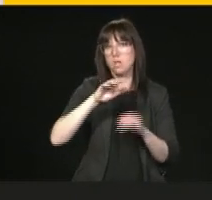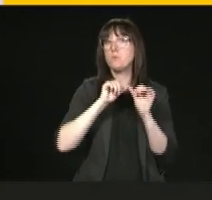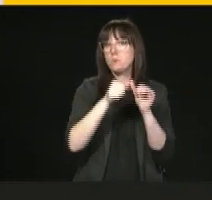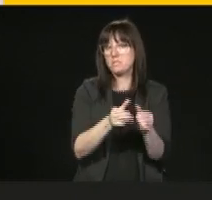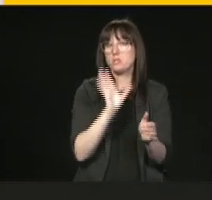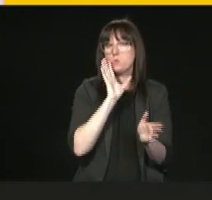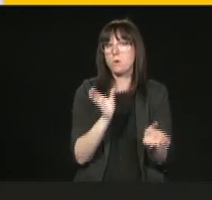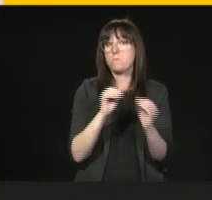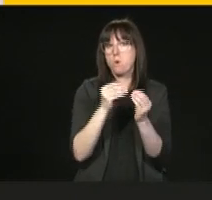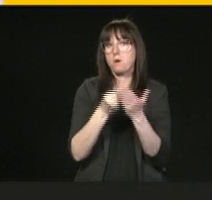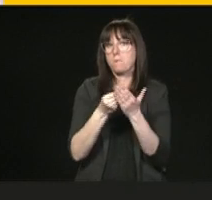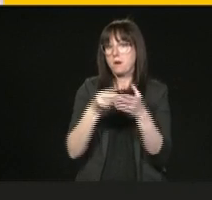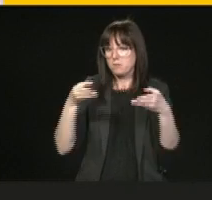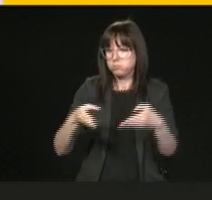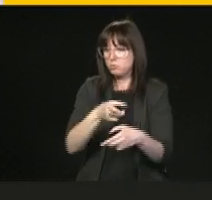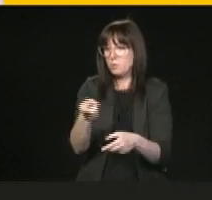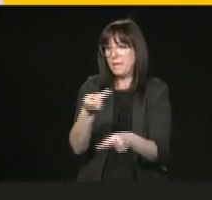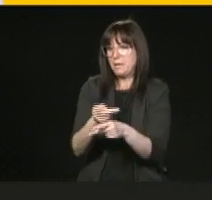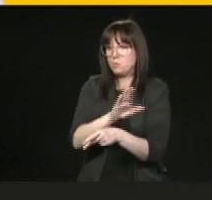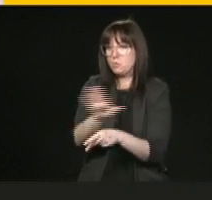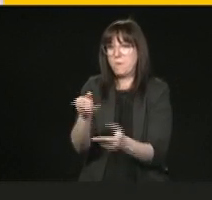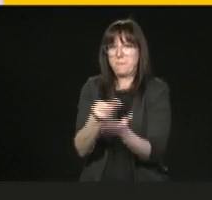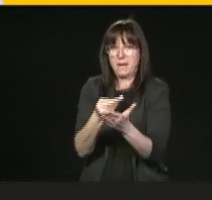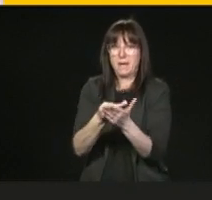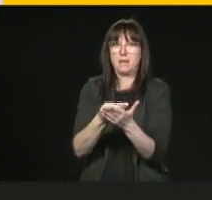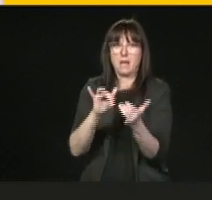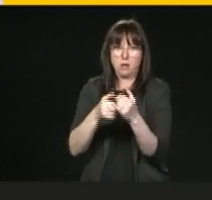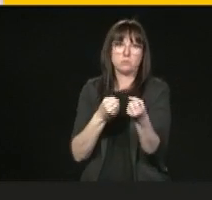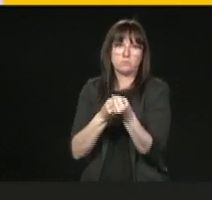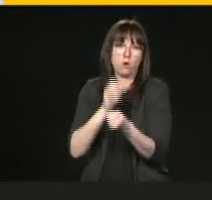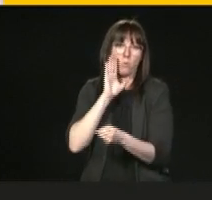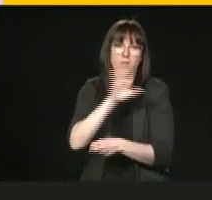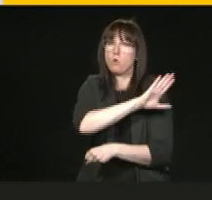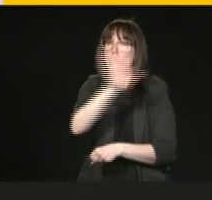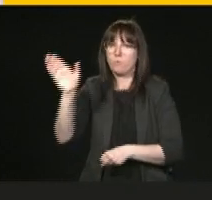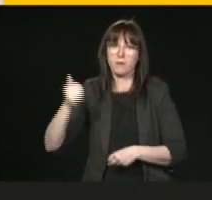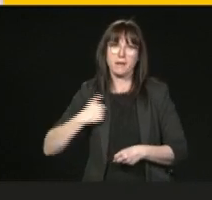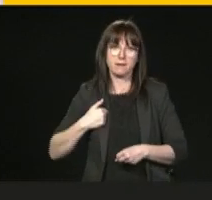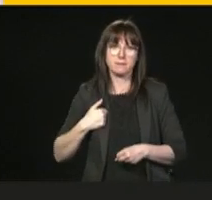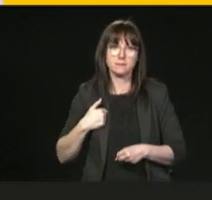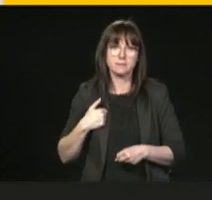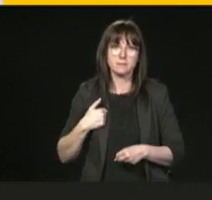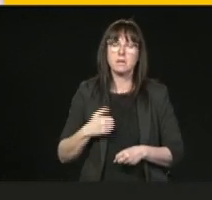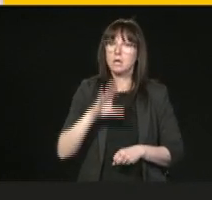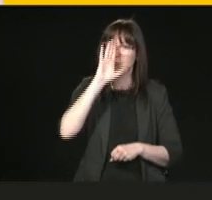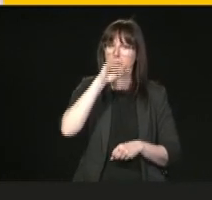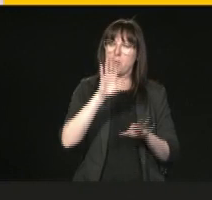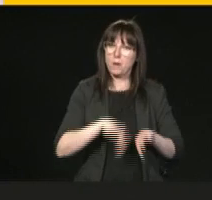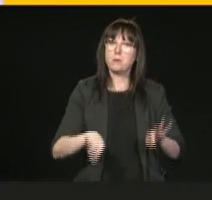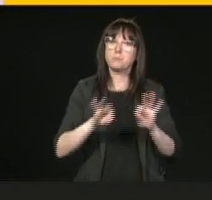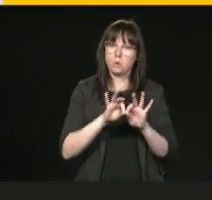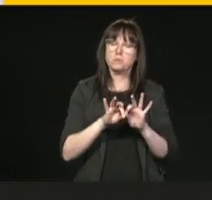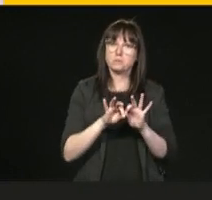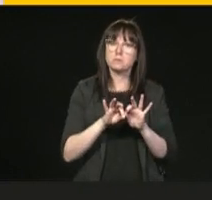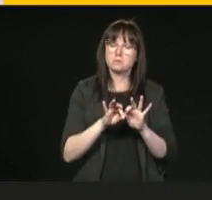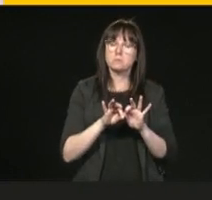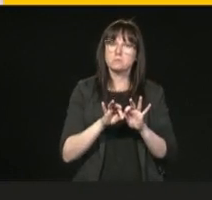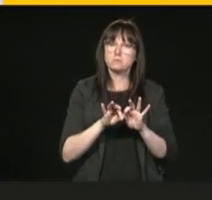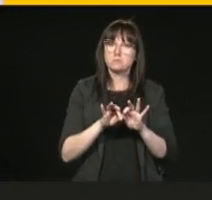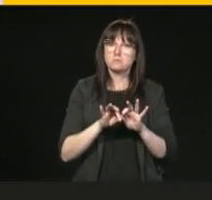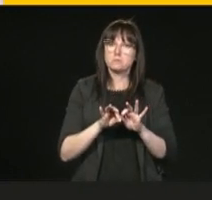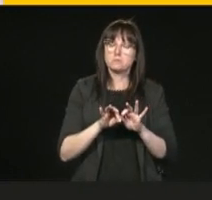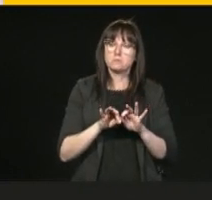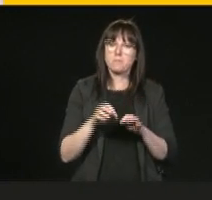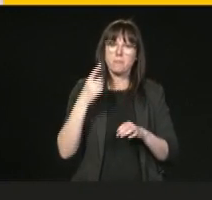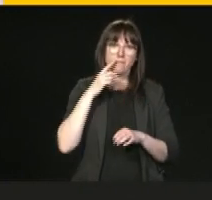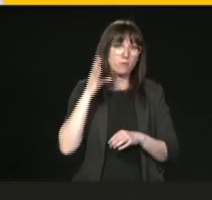money in people's pockets to support them right across the country. We know that this is an important measure